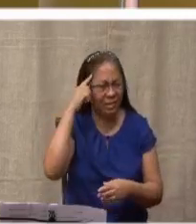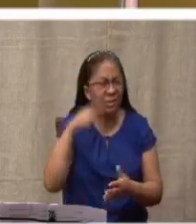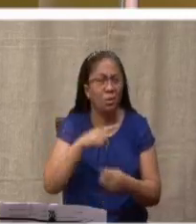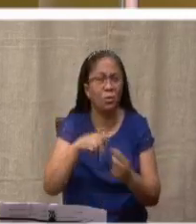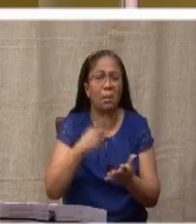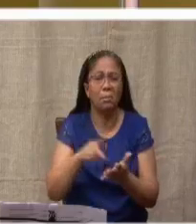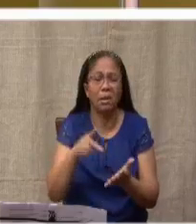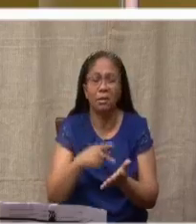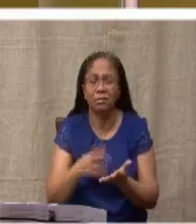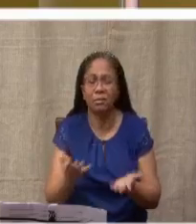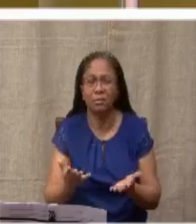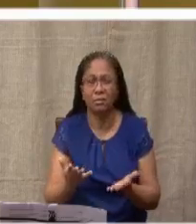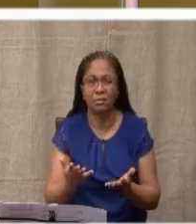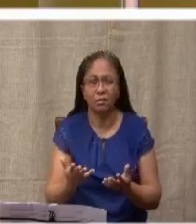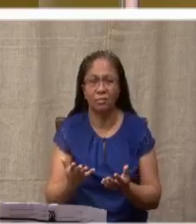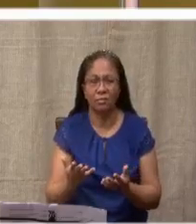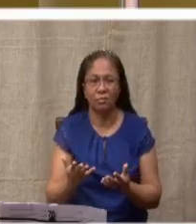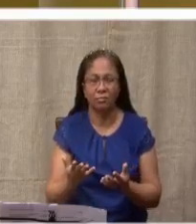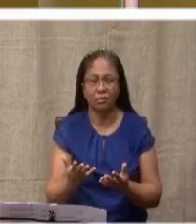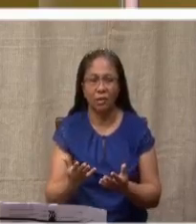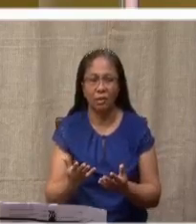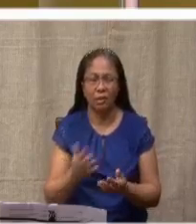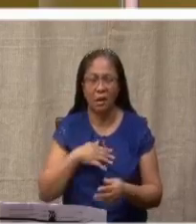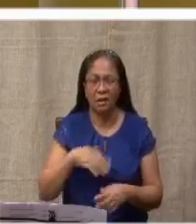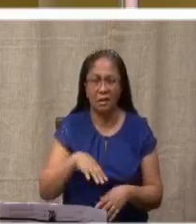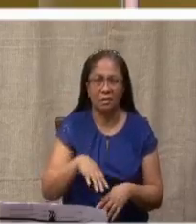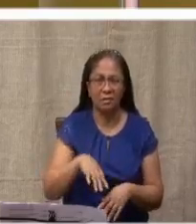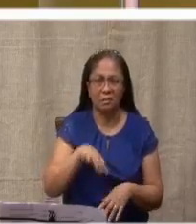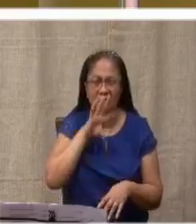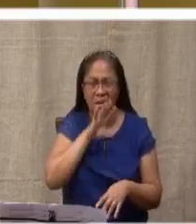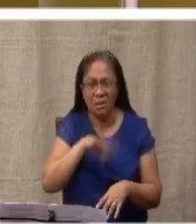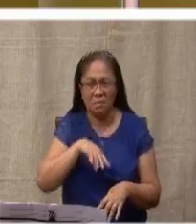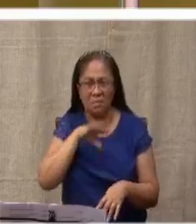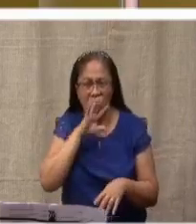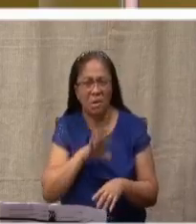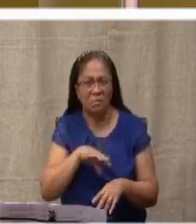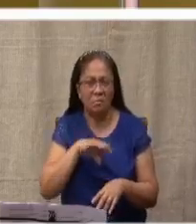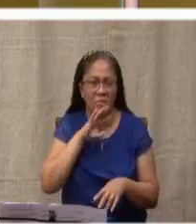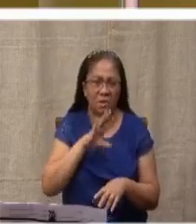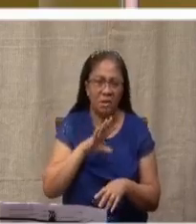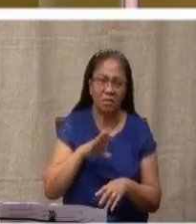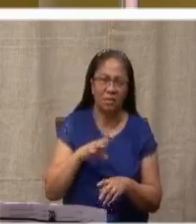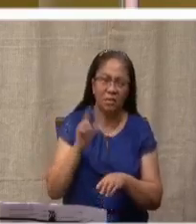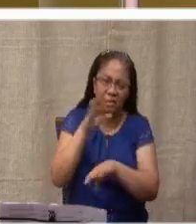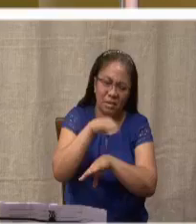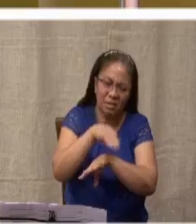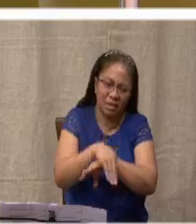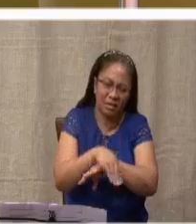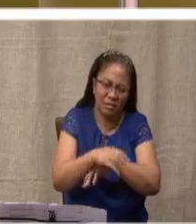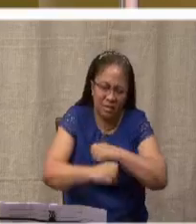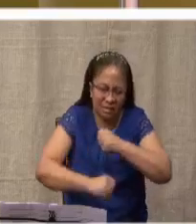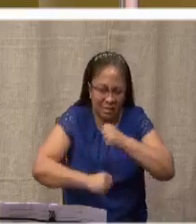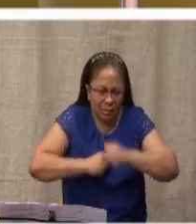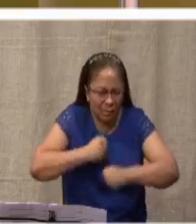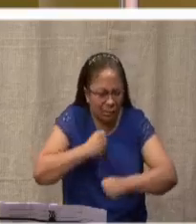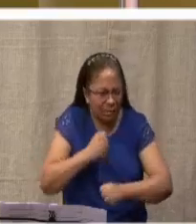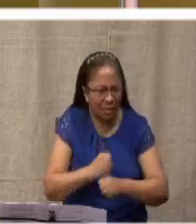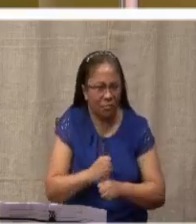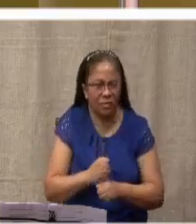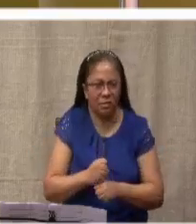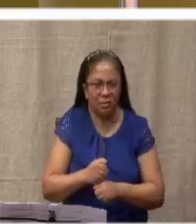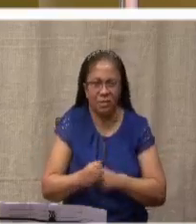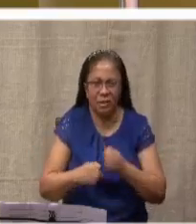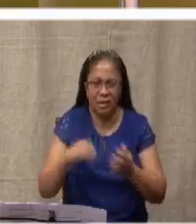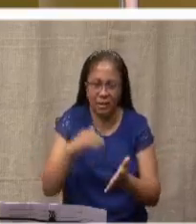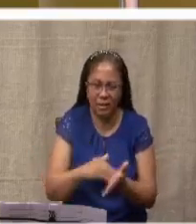of delusion i have assigned to me nothing for my own but nights of grief lying in